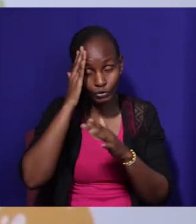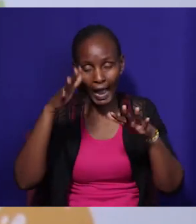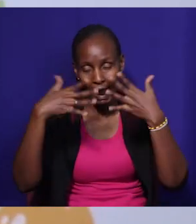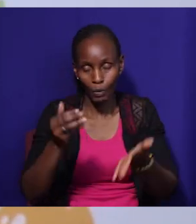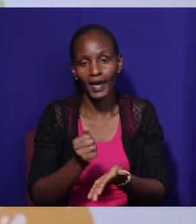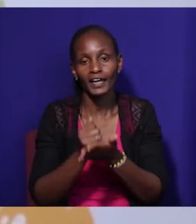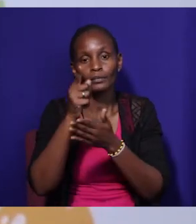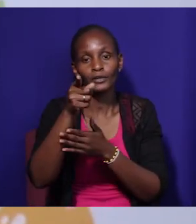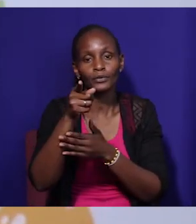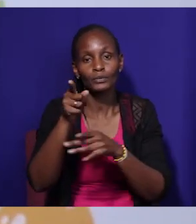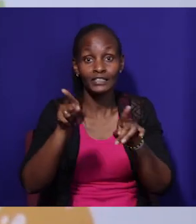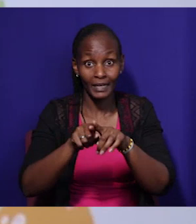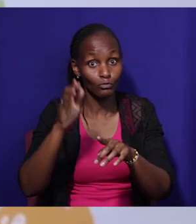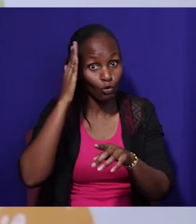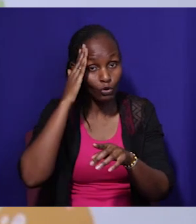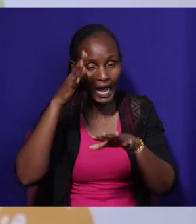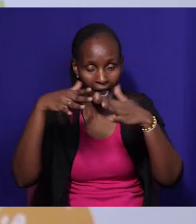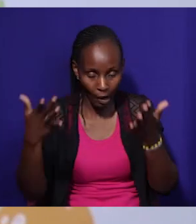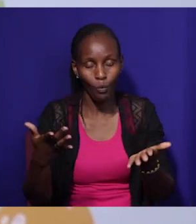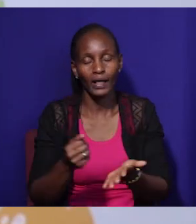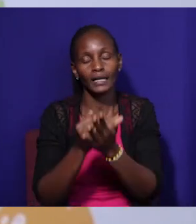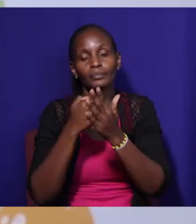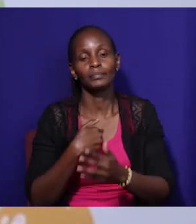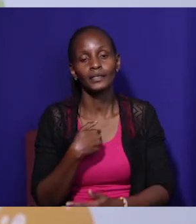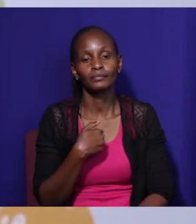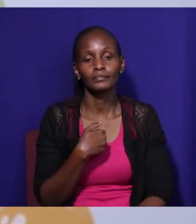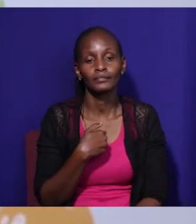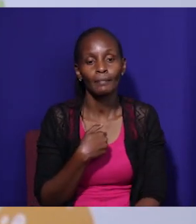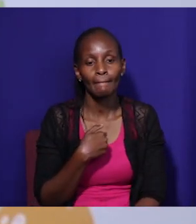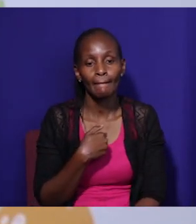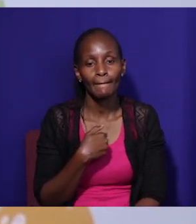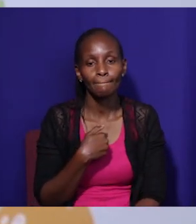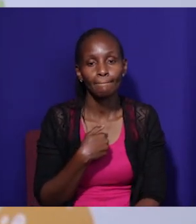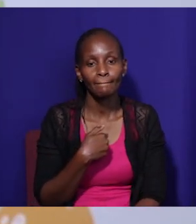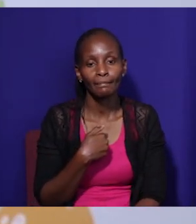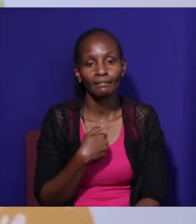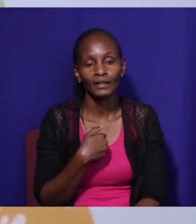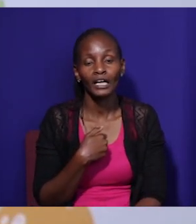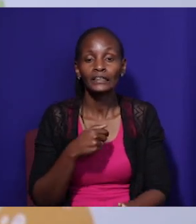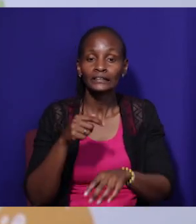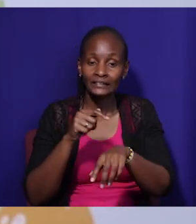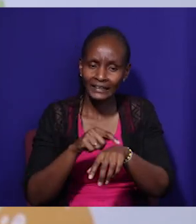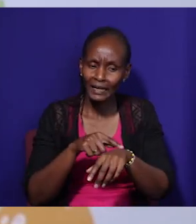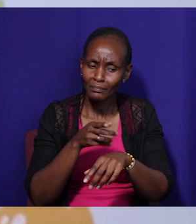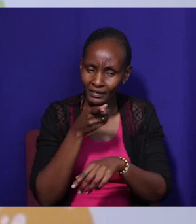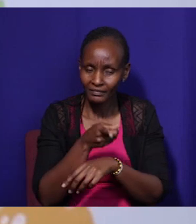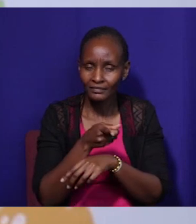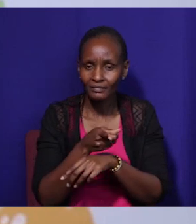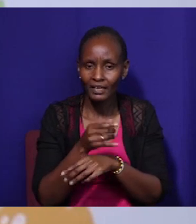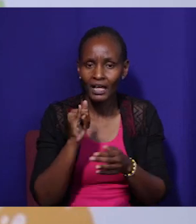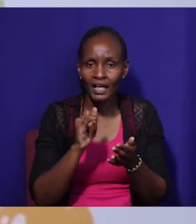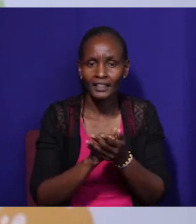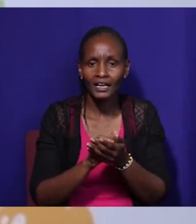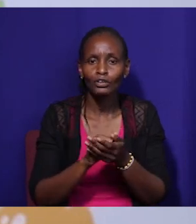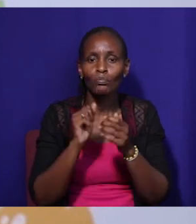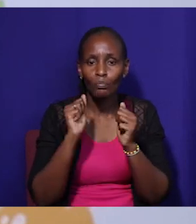you and he knows how to help me. And it is at this point that we will